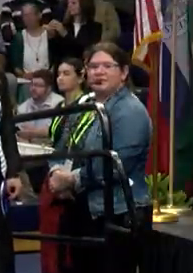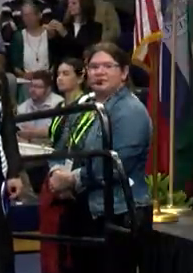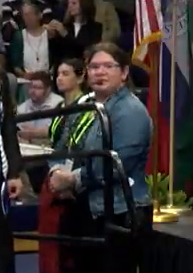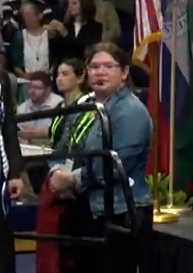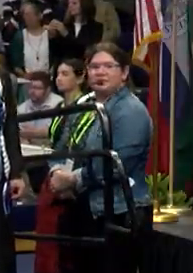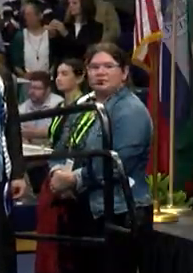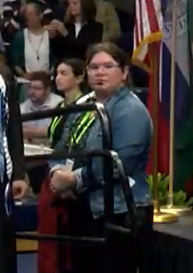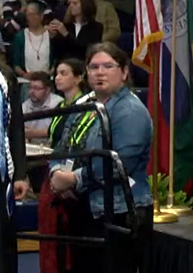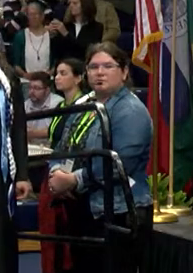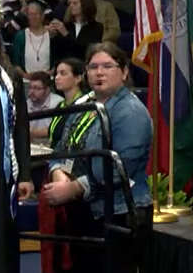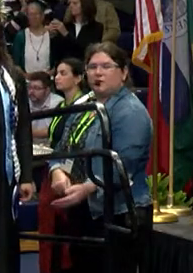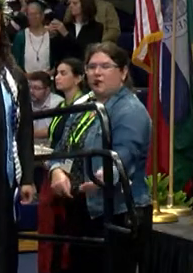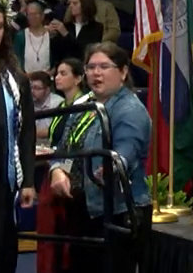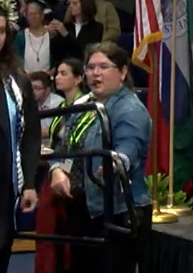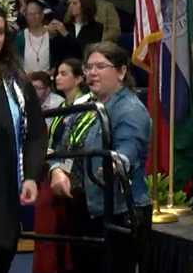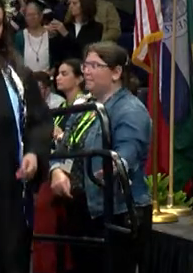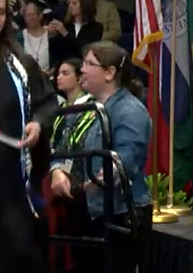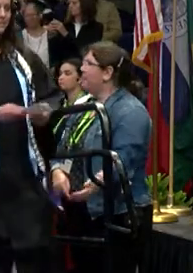Ruby Phillip.